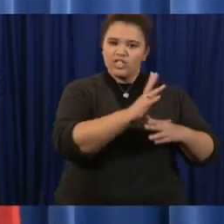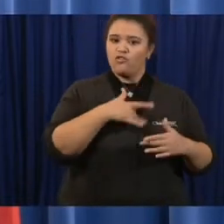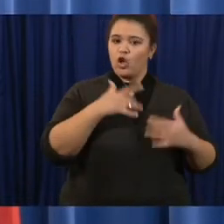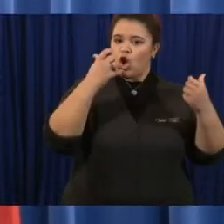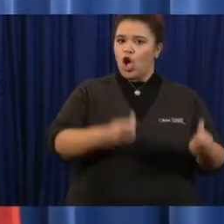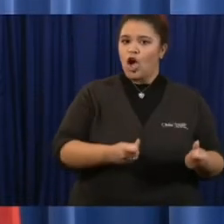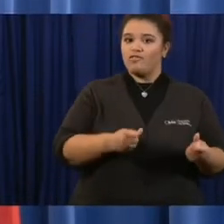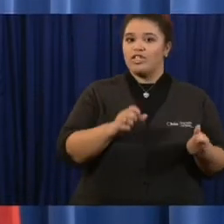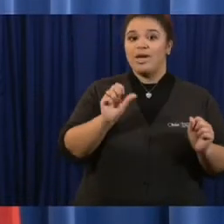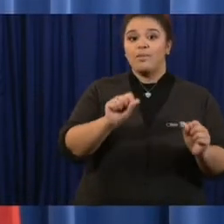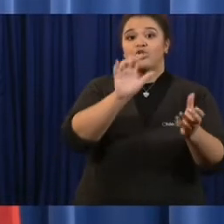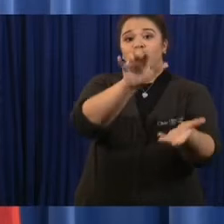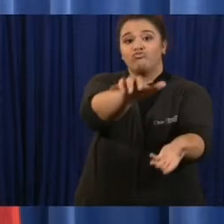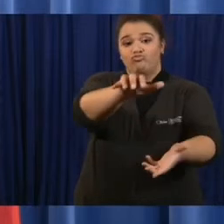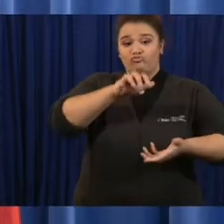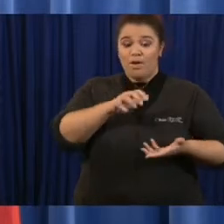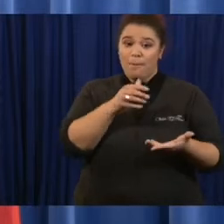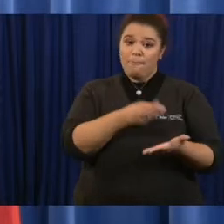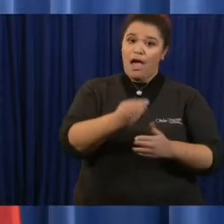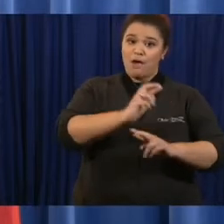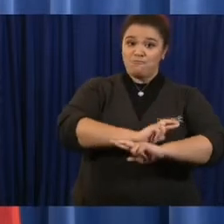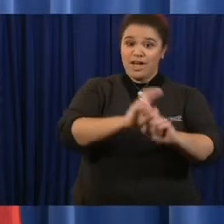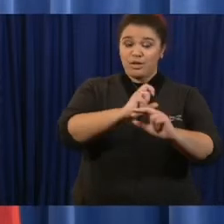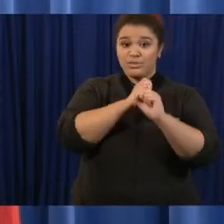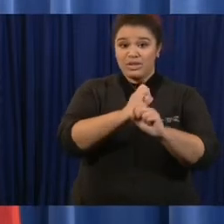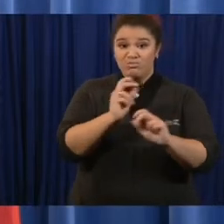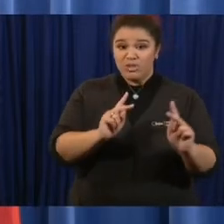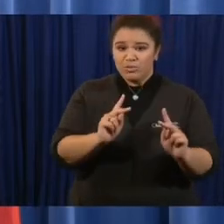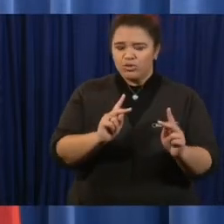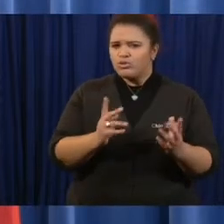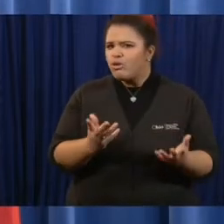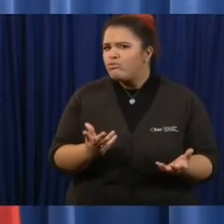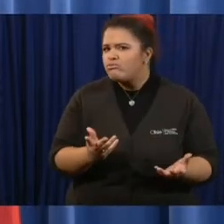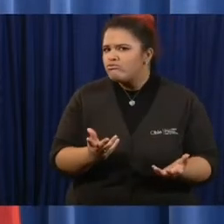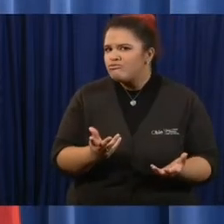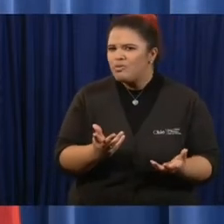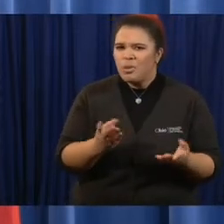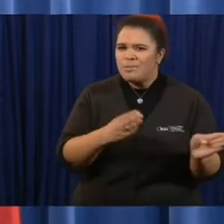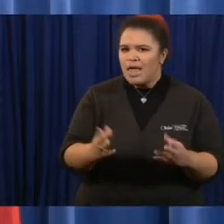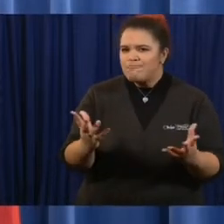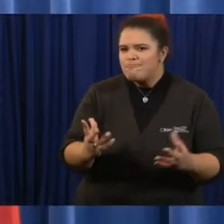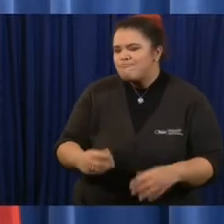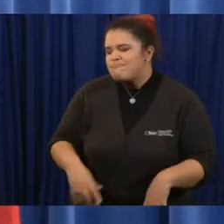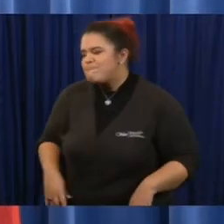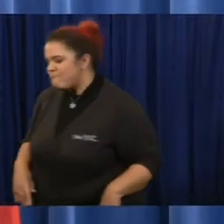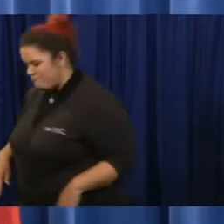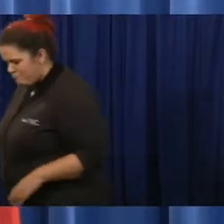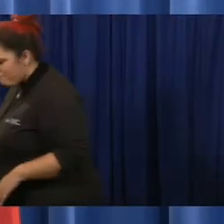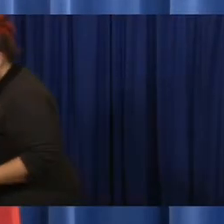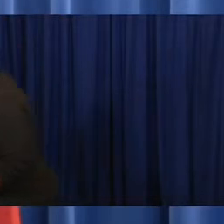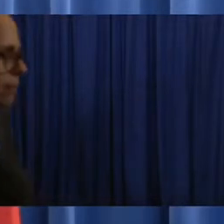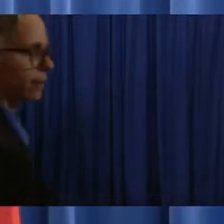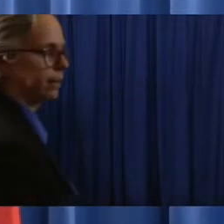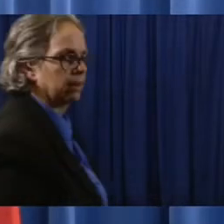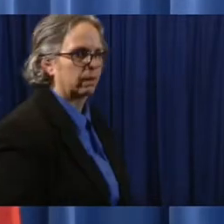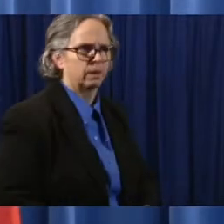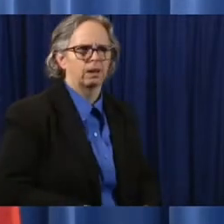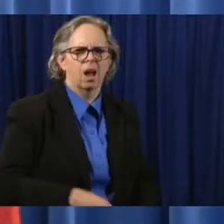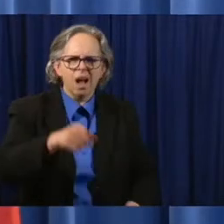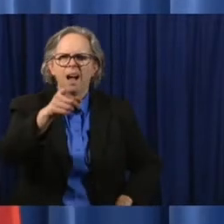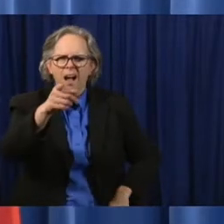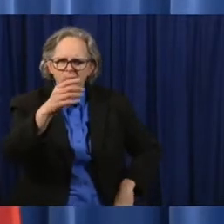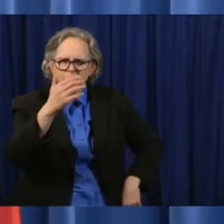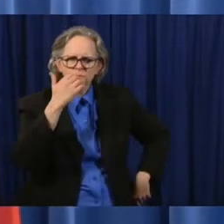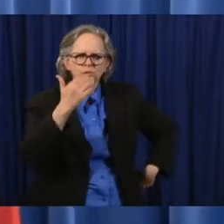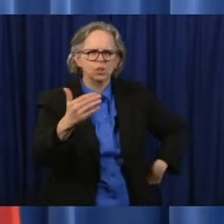A very good question. We've been working very hard. We have a team that is focused, both people from the private sector and people